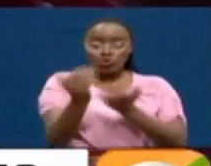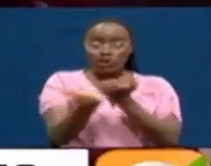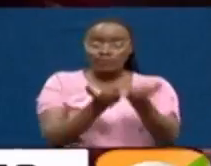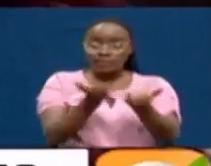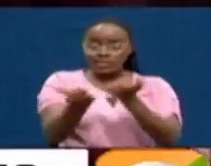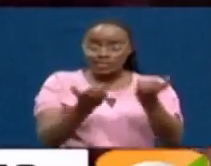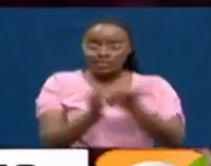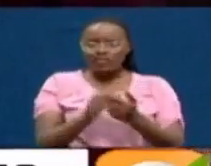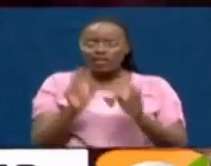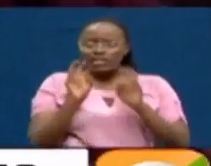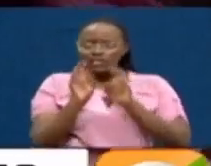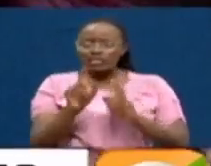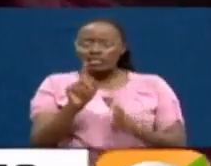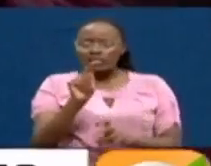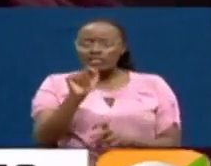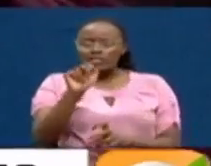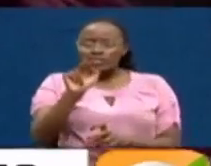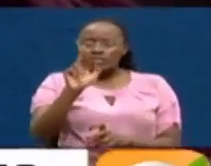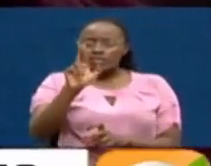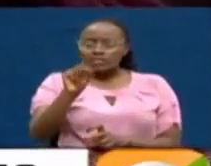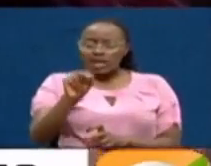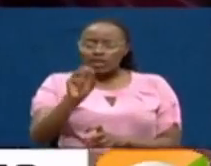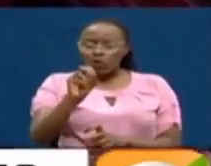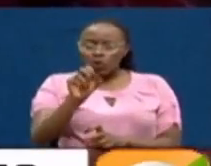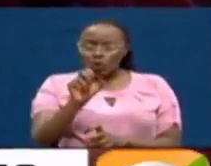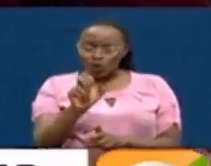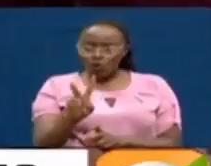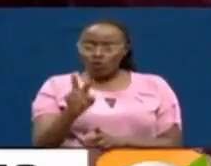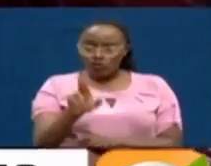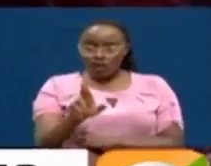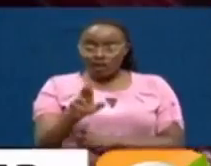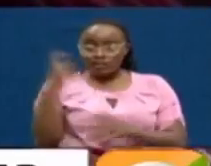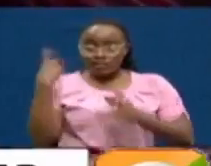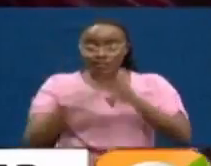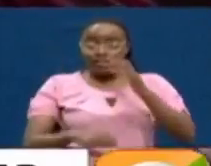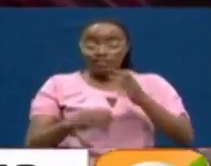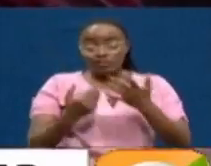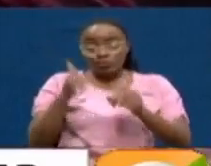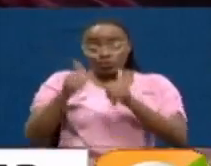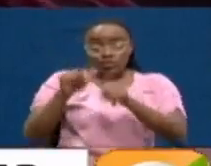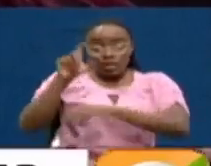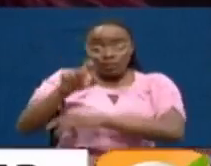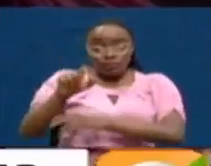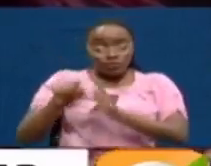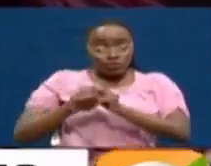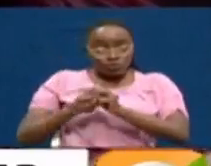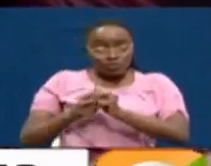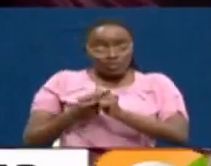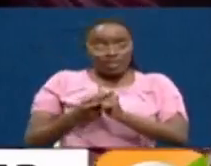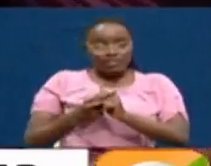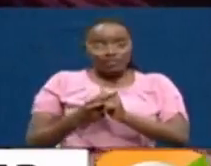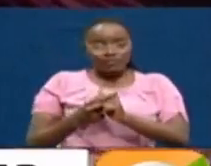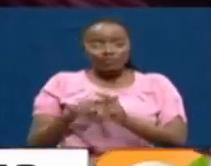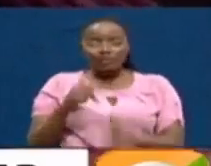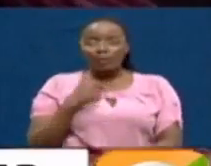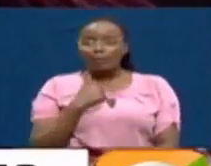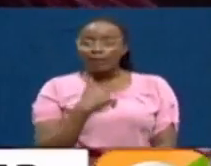when I saw the turnover tax that was supposed to be operationalized from the 1st of January this year,